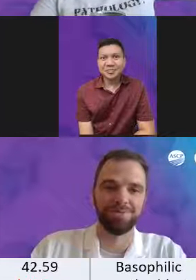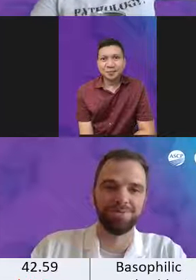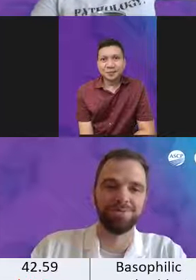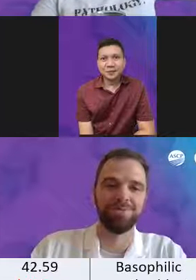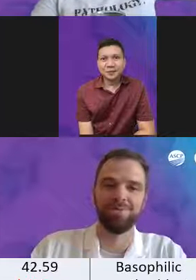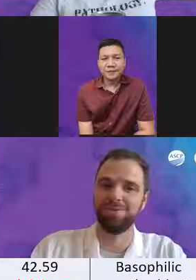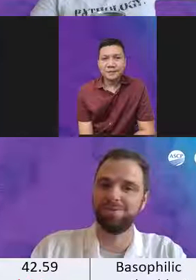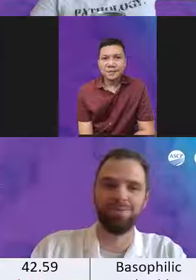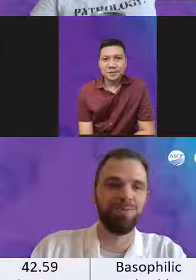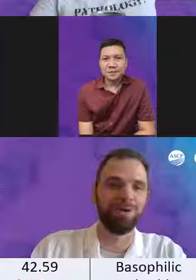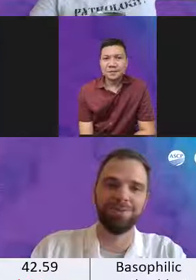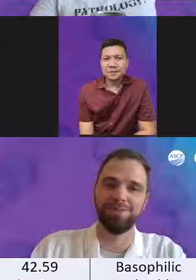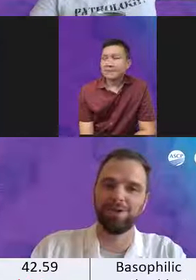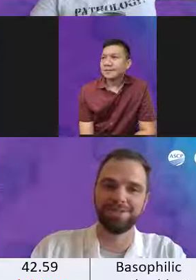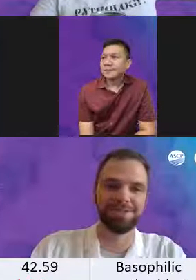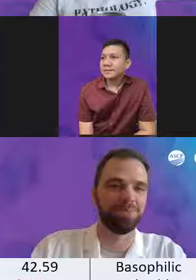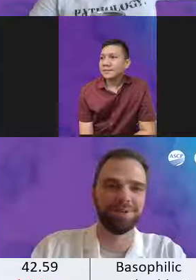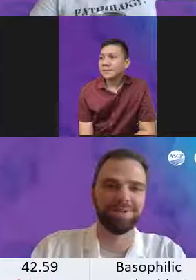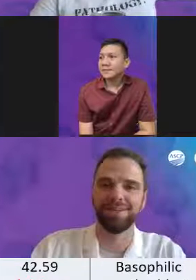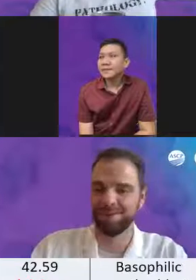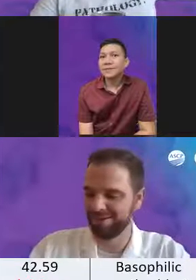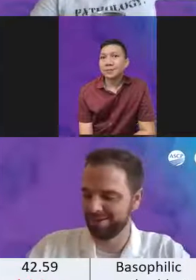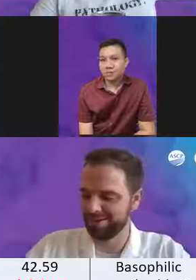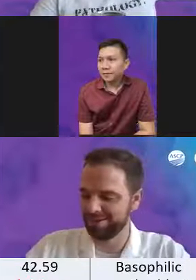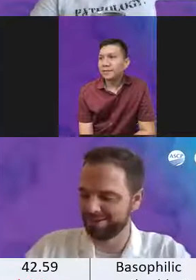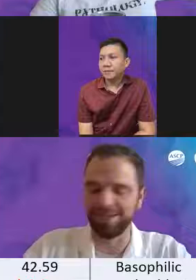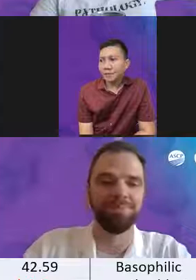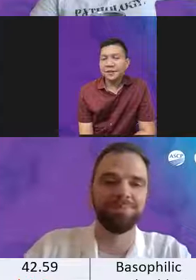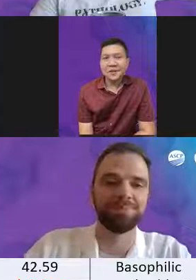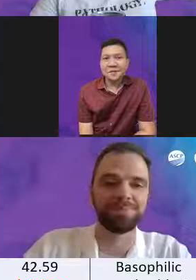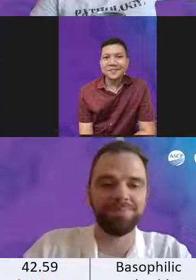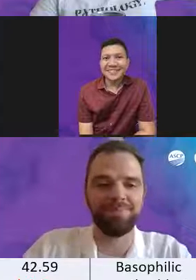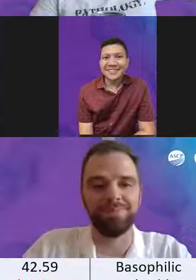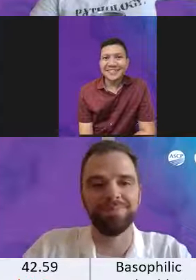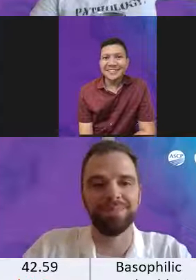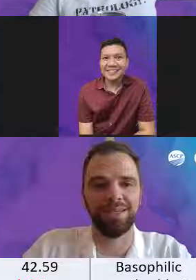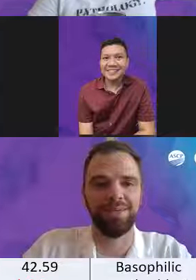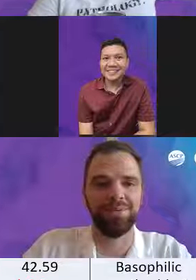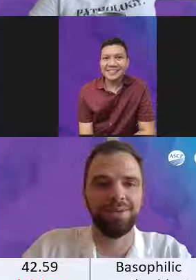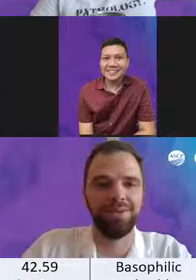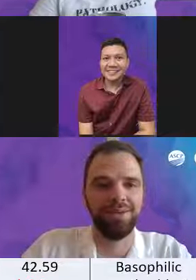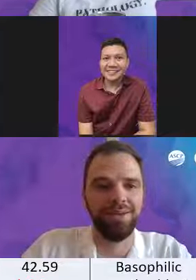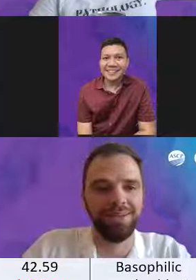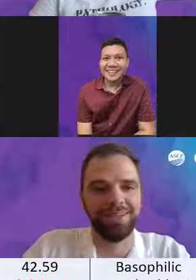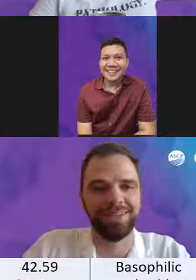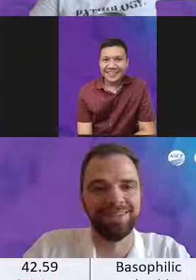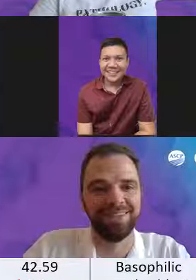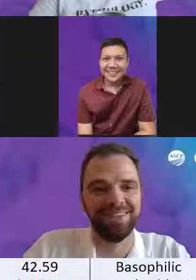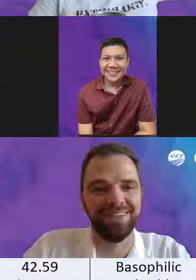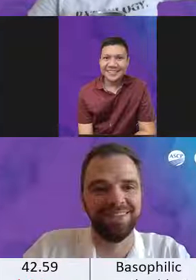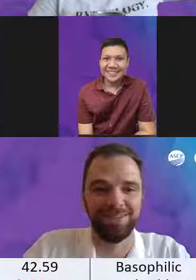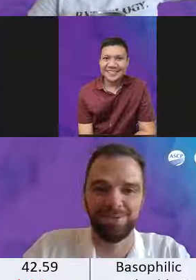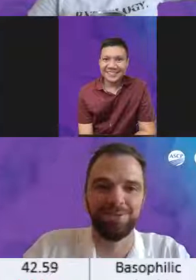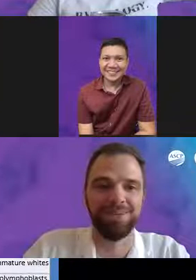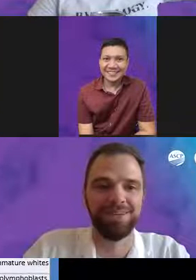and working out at the same time. Well, so, wellness is important. That is right. Mental and you've health. Got a center. Yep. Got to center it